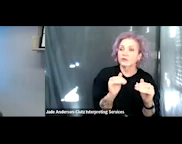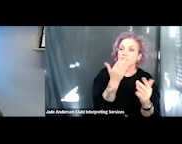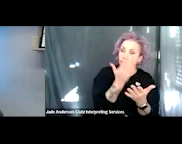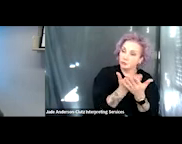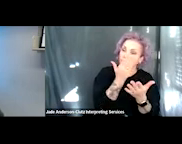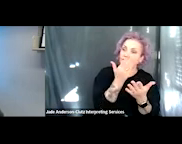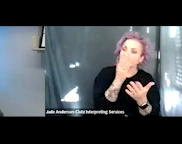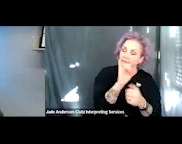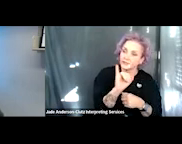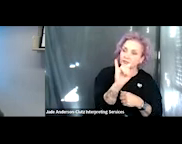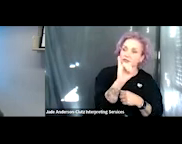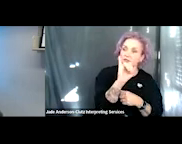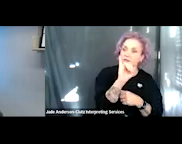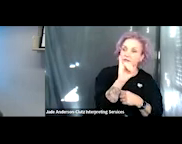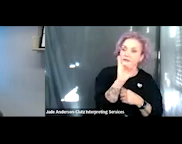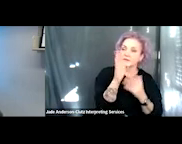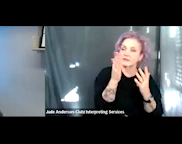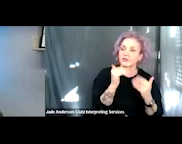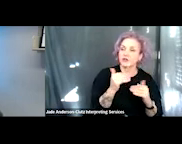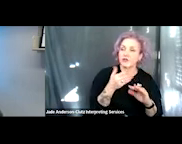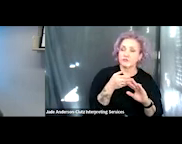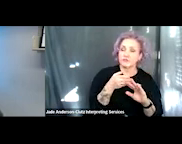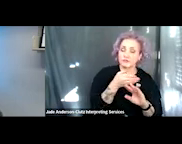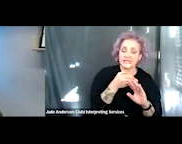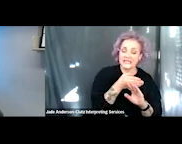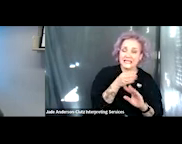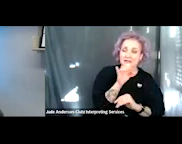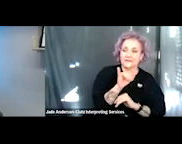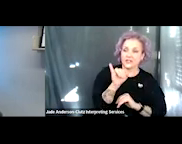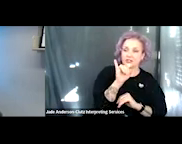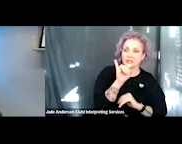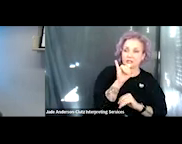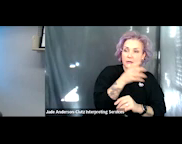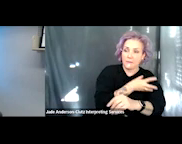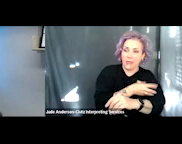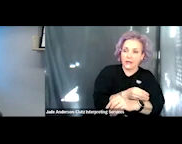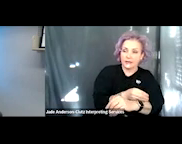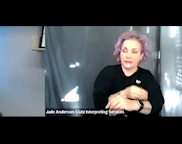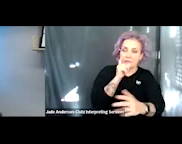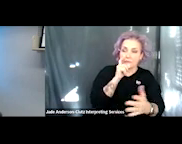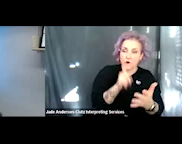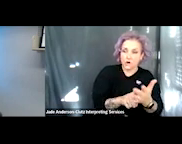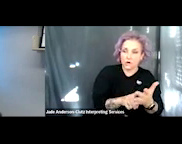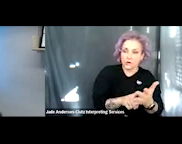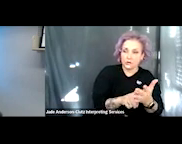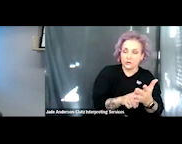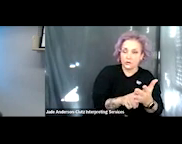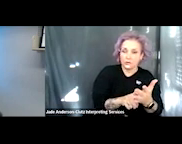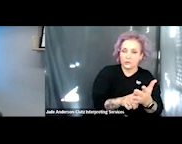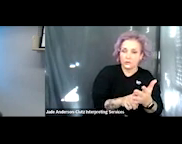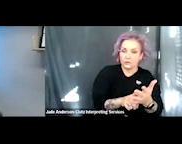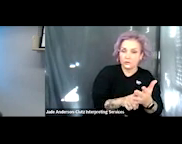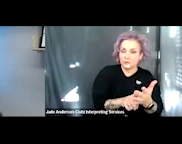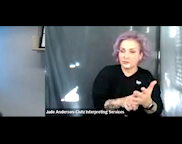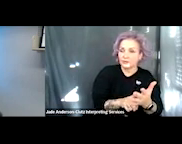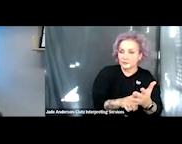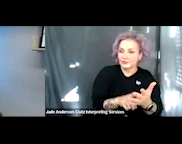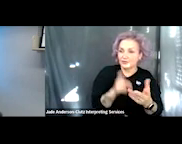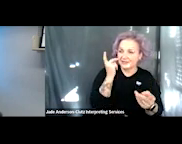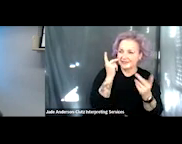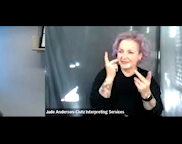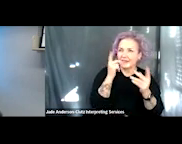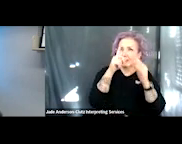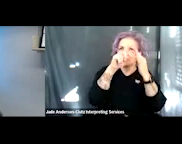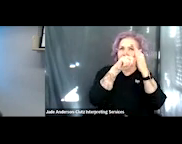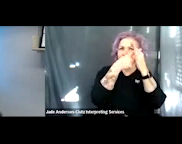also see with autism. So in fact, as far as I'm aware, there isn't sort of a a study that has looked at the risk for